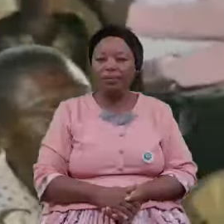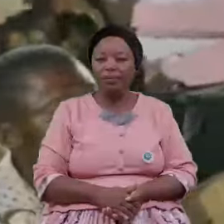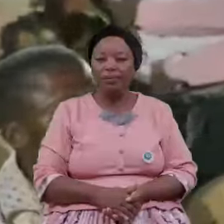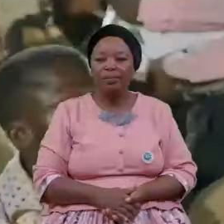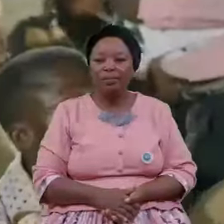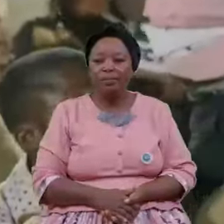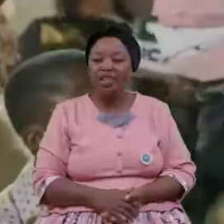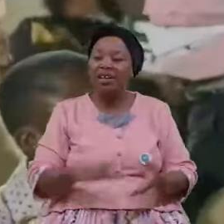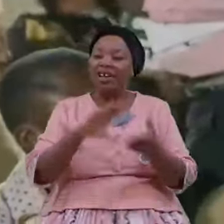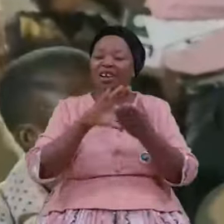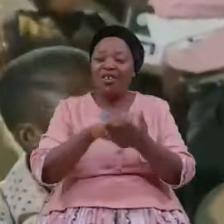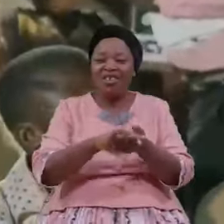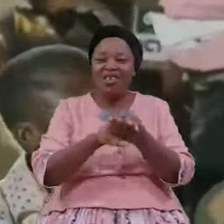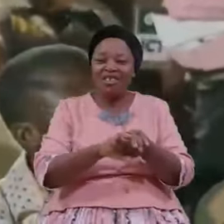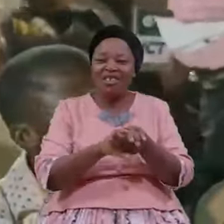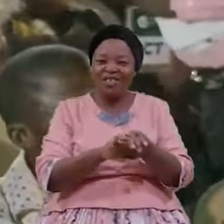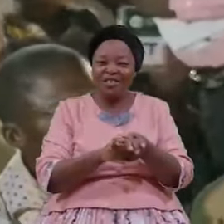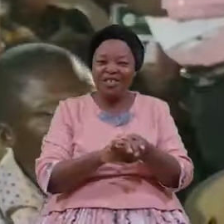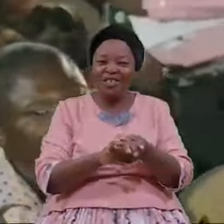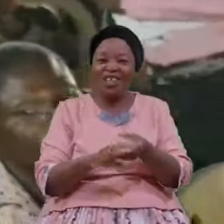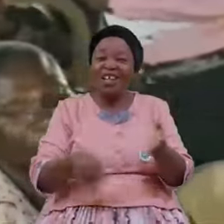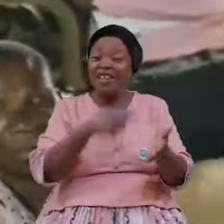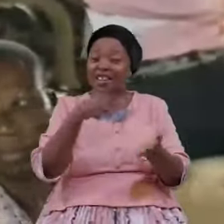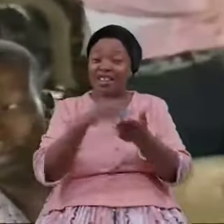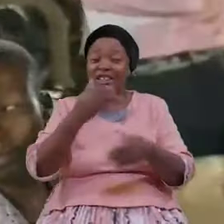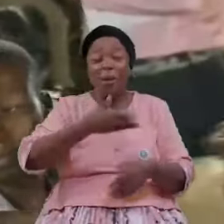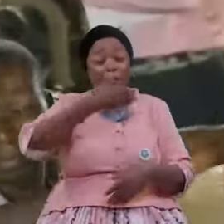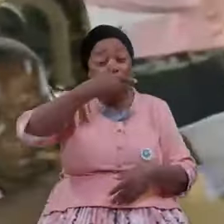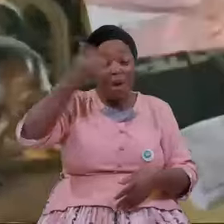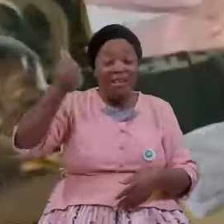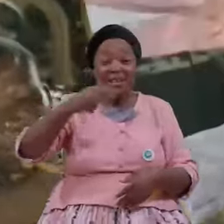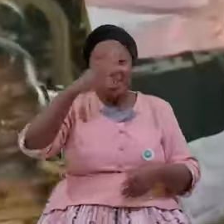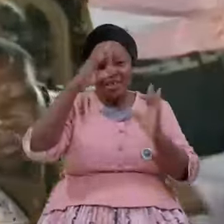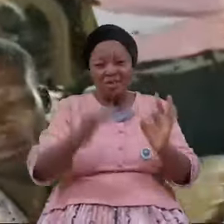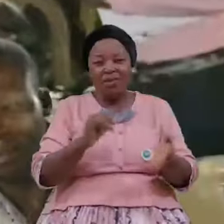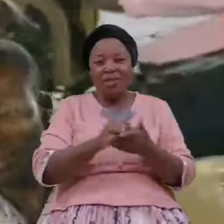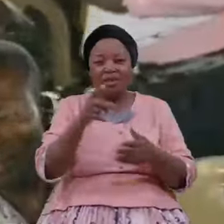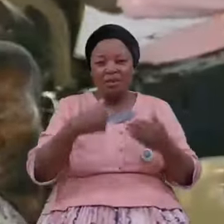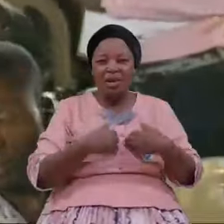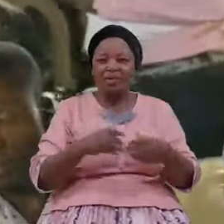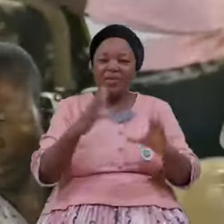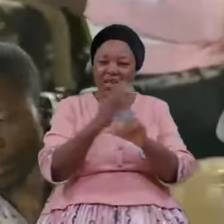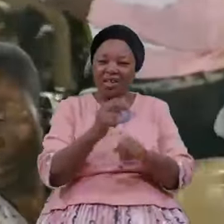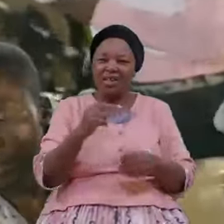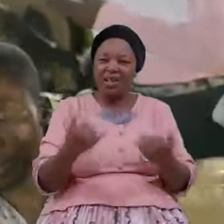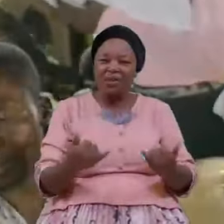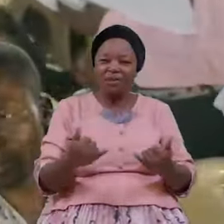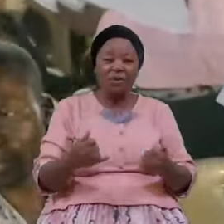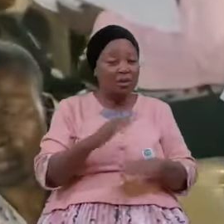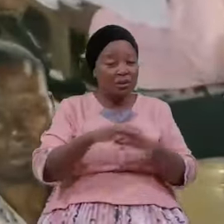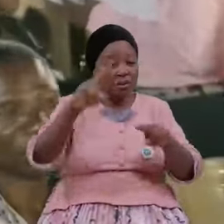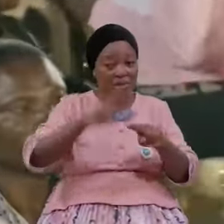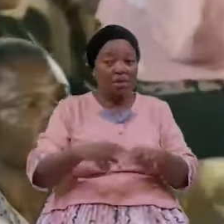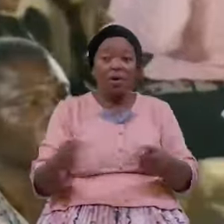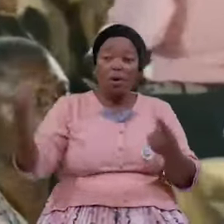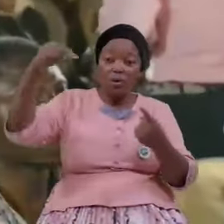Congratulations. This is the best decision you have taken. Don't sit down until our counselors